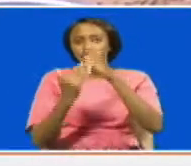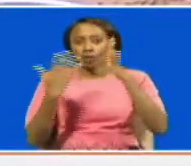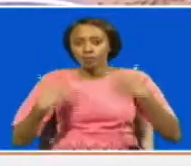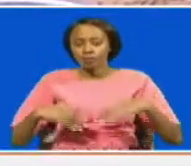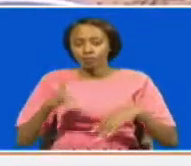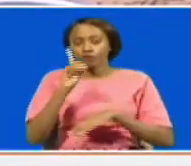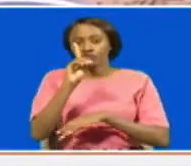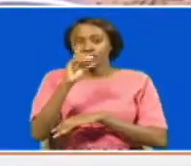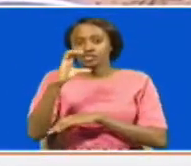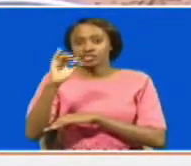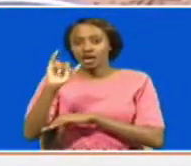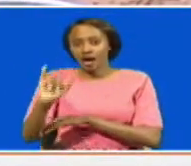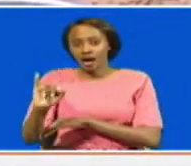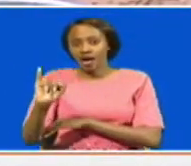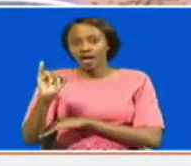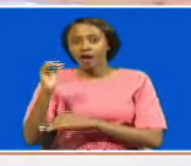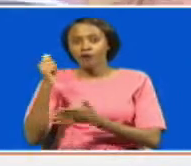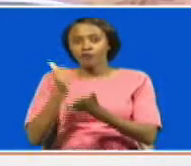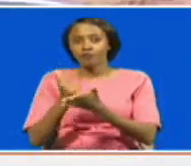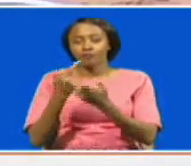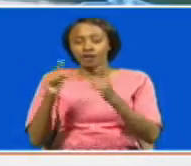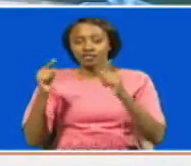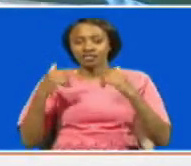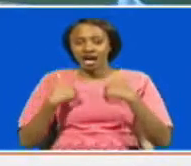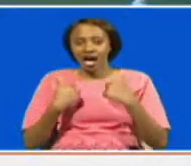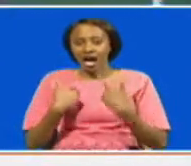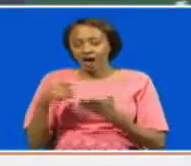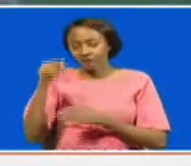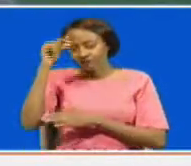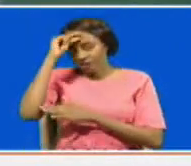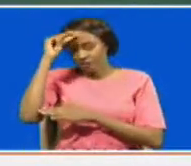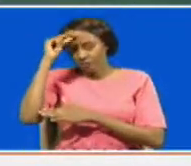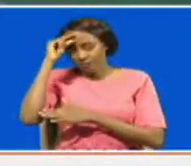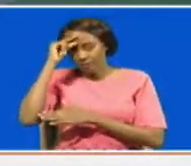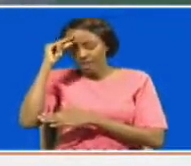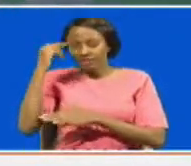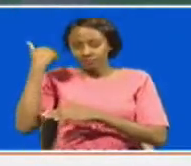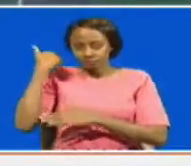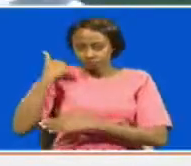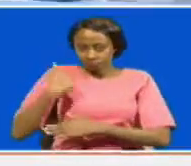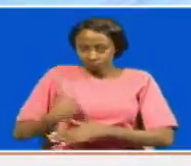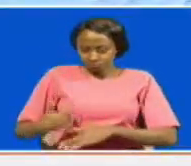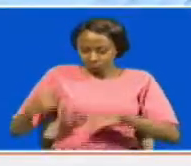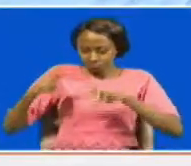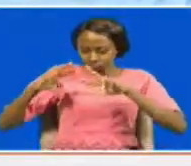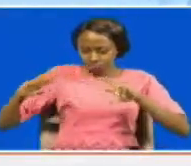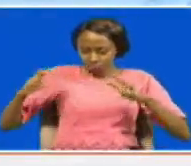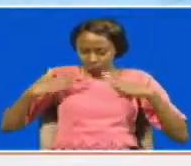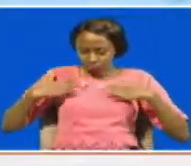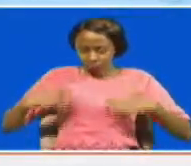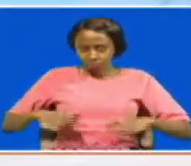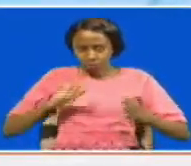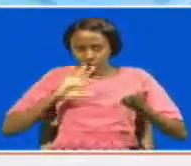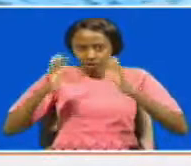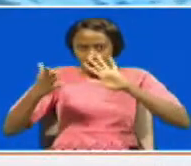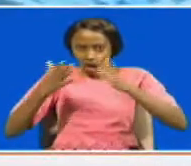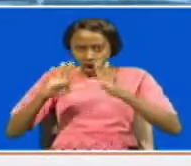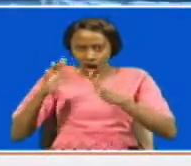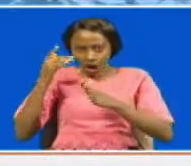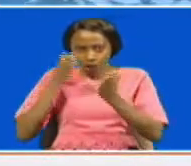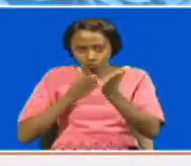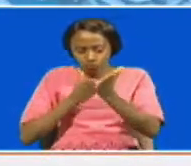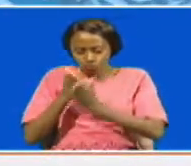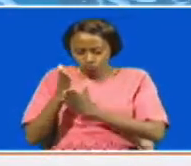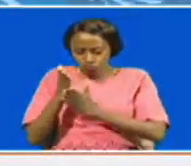Criminal Investigations. Chief Government Pathologist Dr. Johansen Oduor conducted a postmortem examination on the remains in a